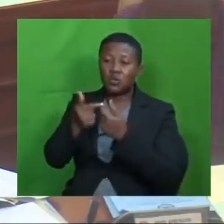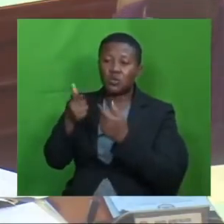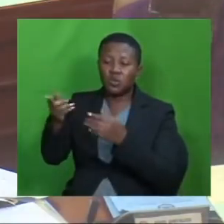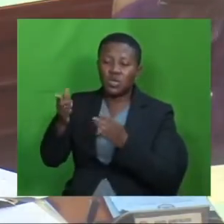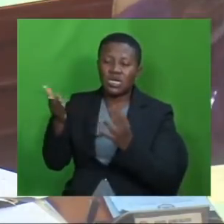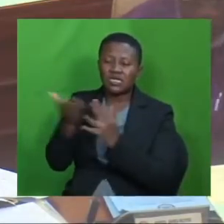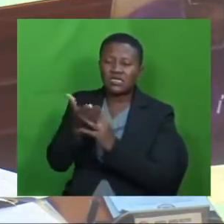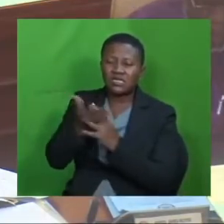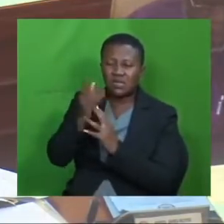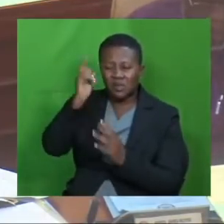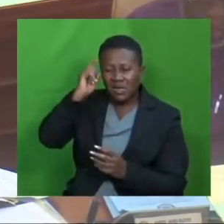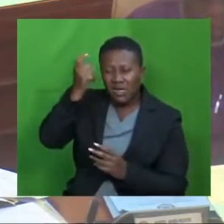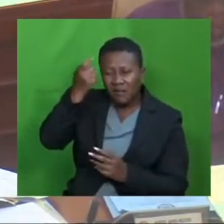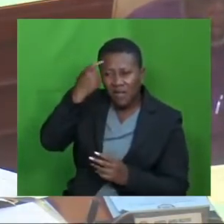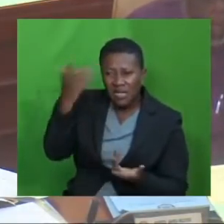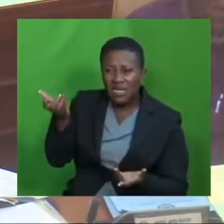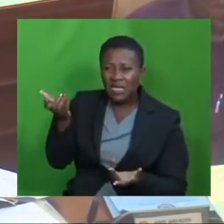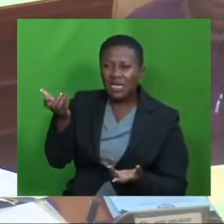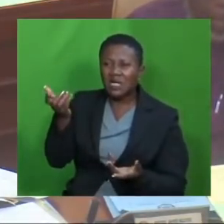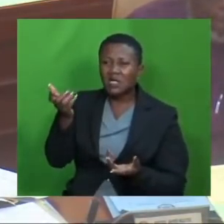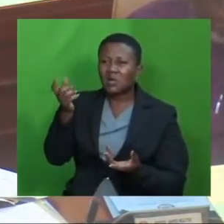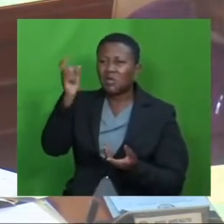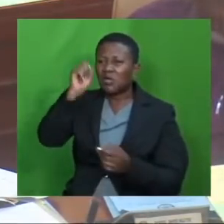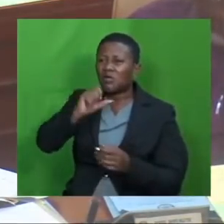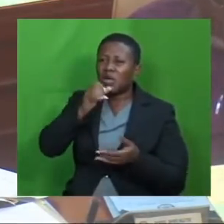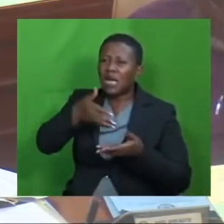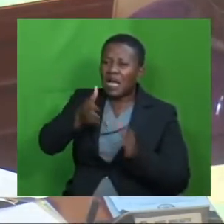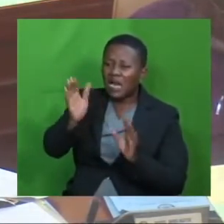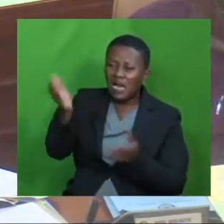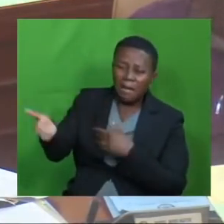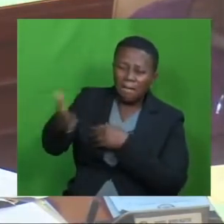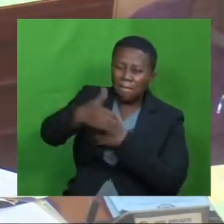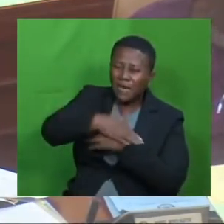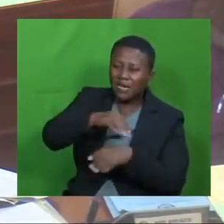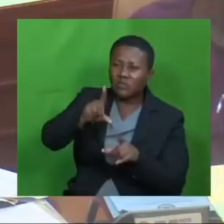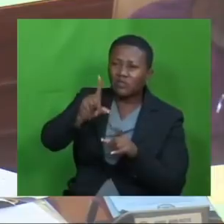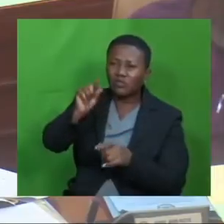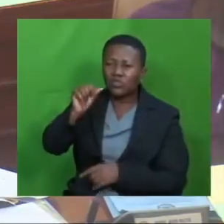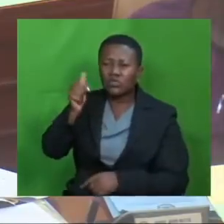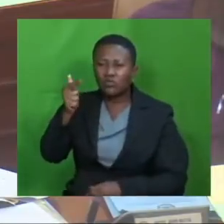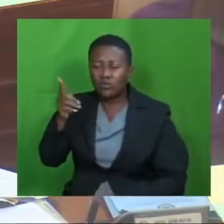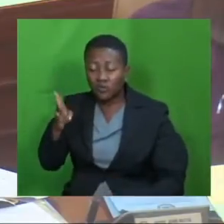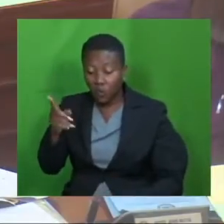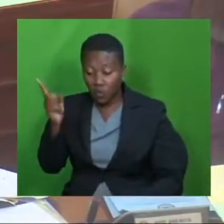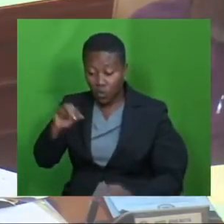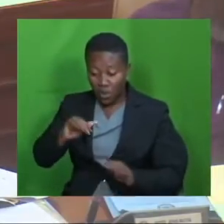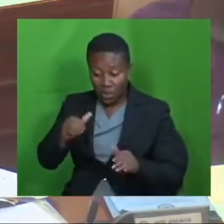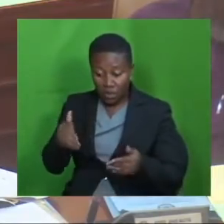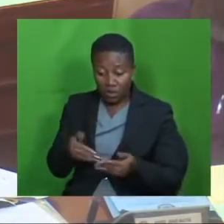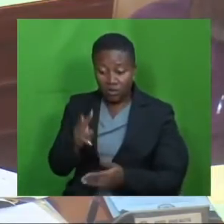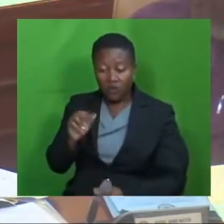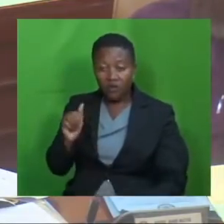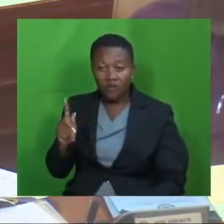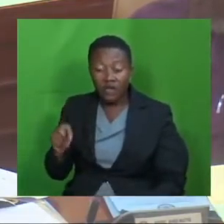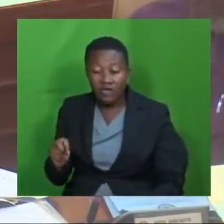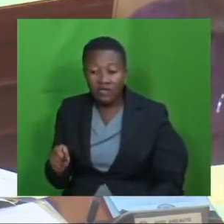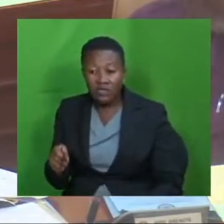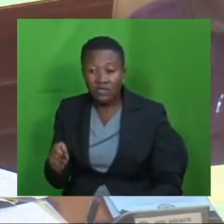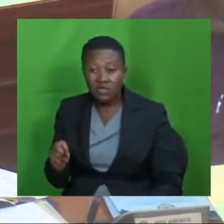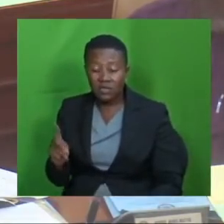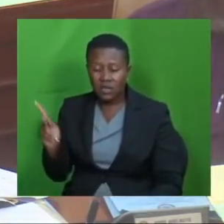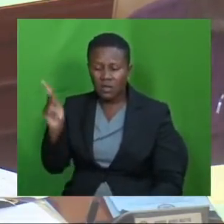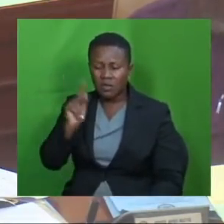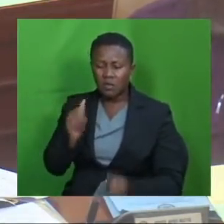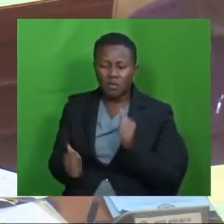limine. It should not be given any space. When VAT was introduced, you were on the streets. People lost their